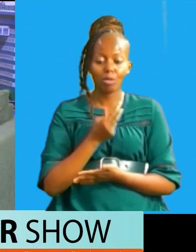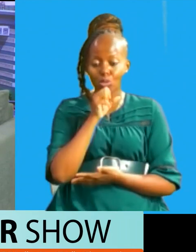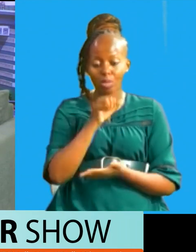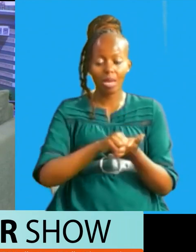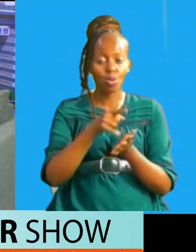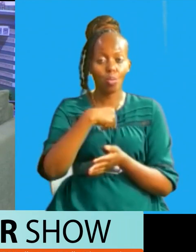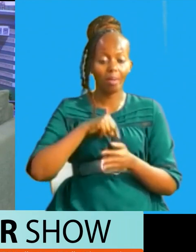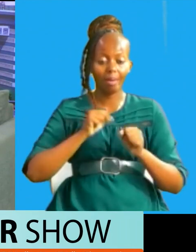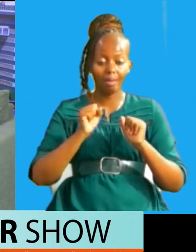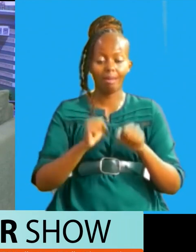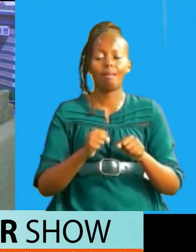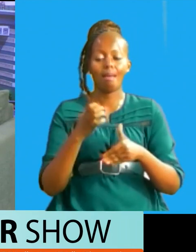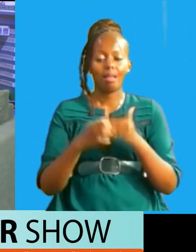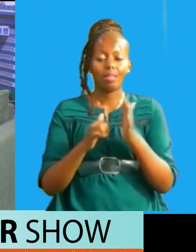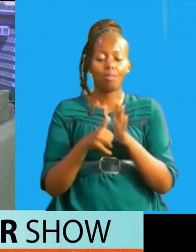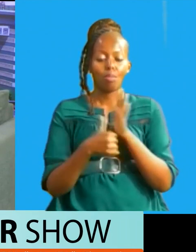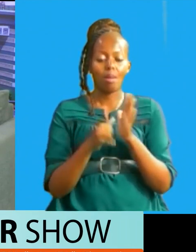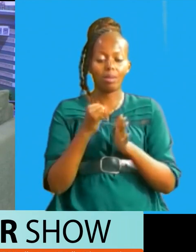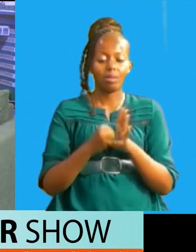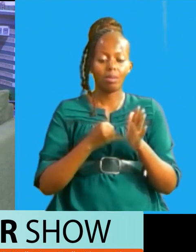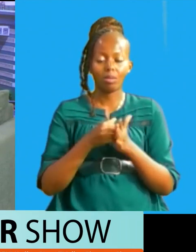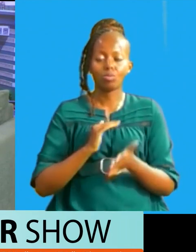we can end that problem in the industry.